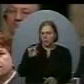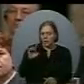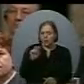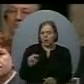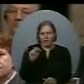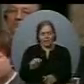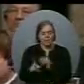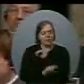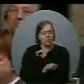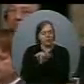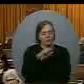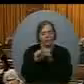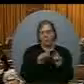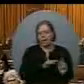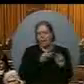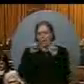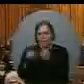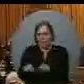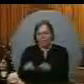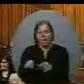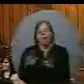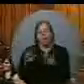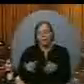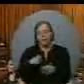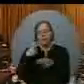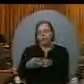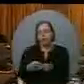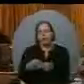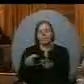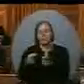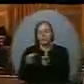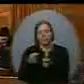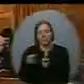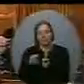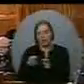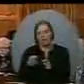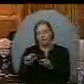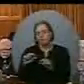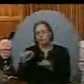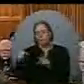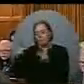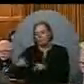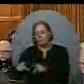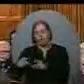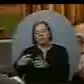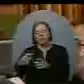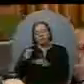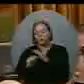a third-party manager, Mr. Speaker. The Honourable Member for Timmons, James Day. Mr. Speaker.